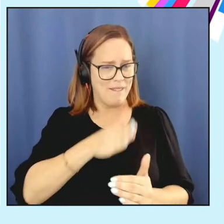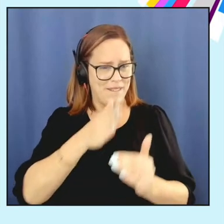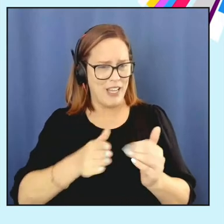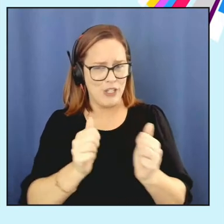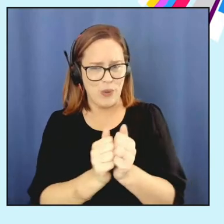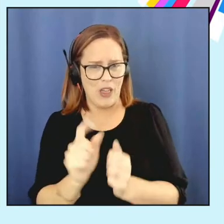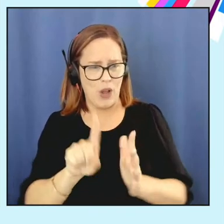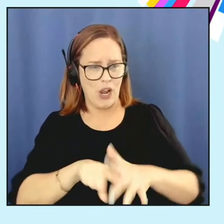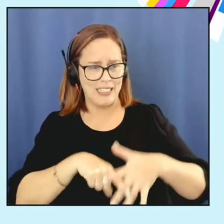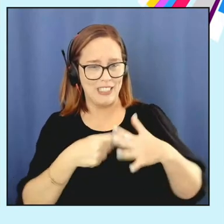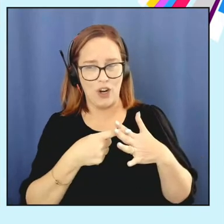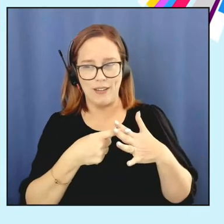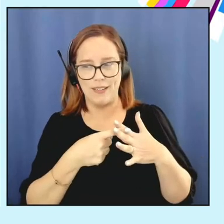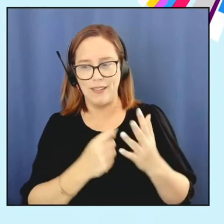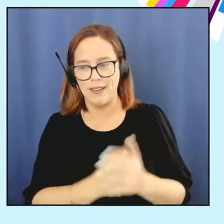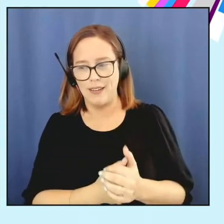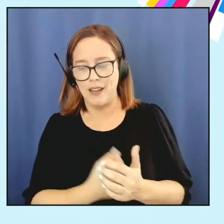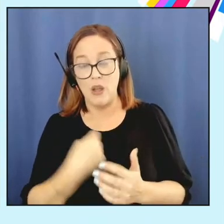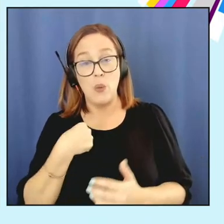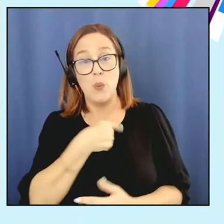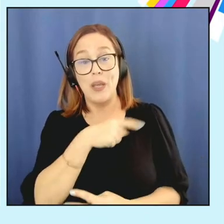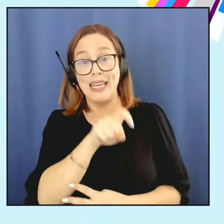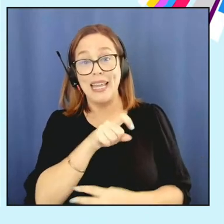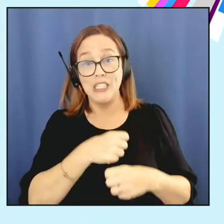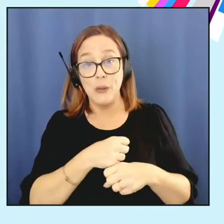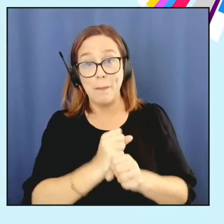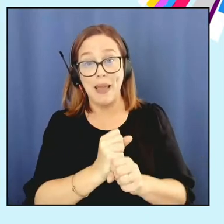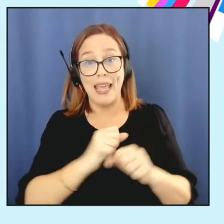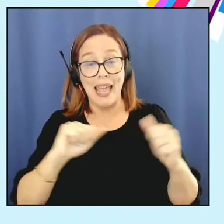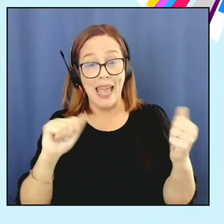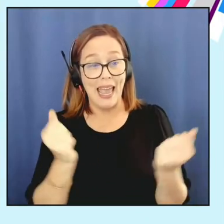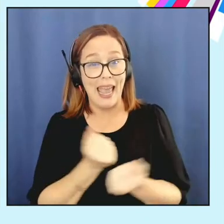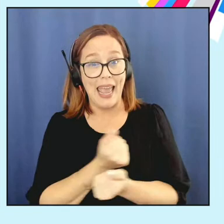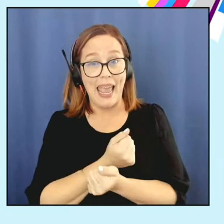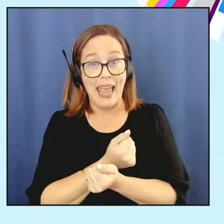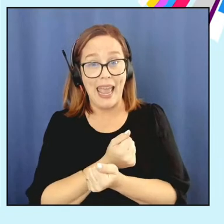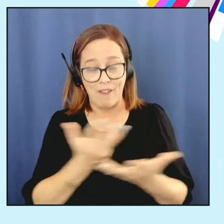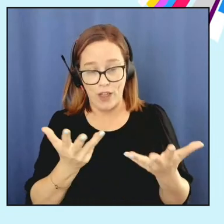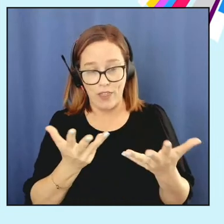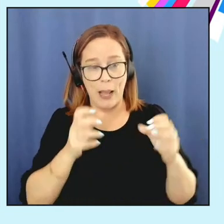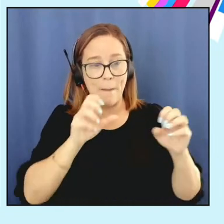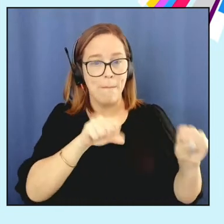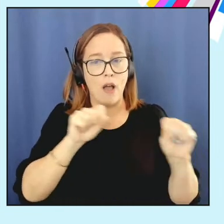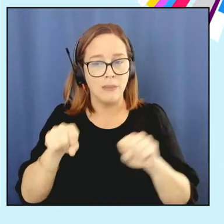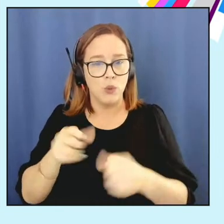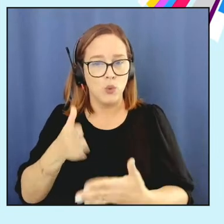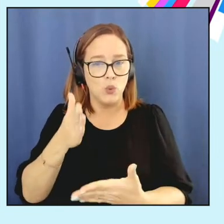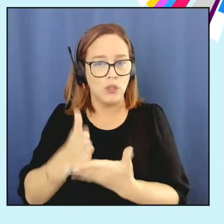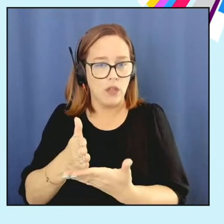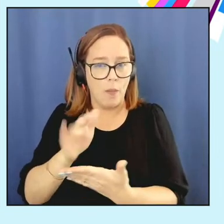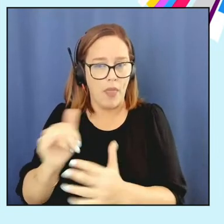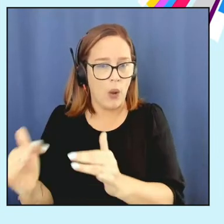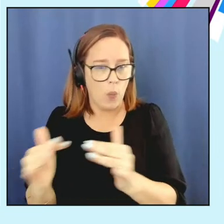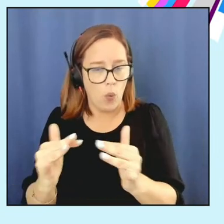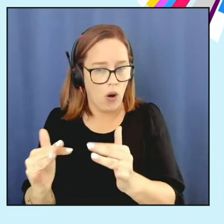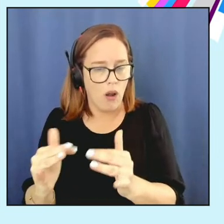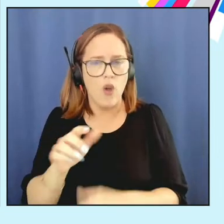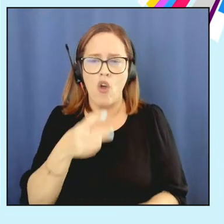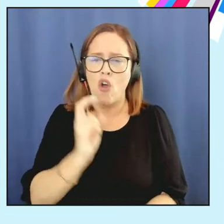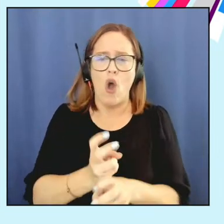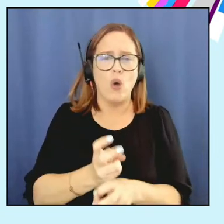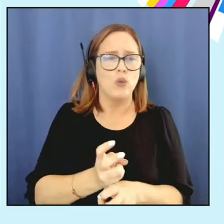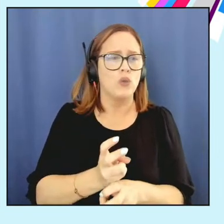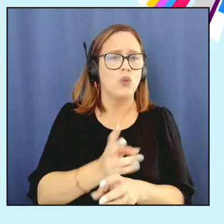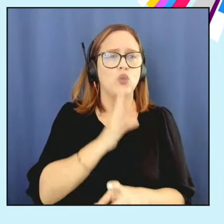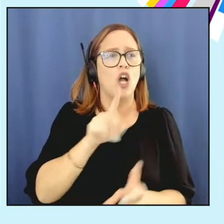started. We need to make everything possible to stop the war. It's very hard to talk about queer rights globally when there is a war or